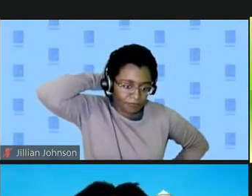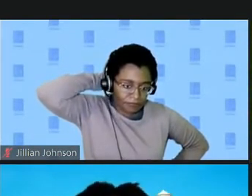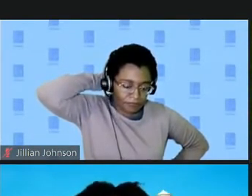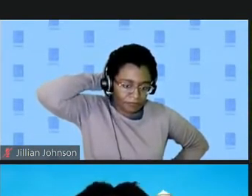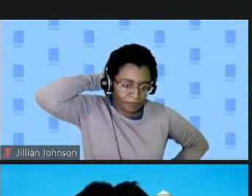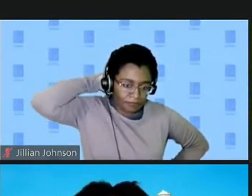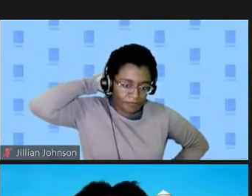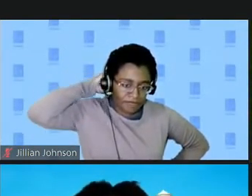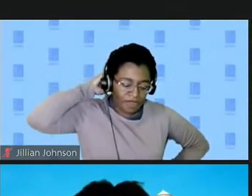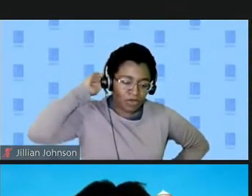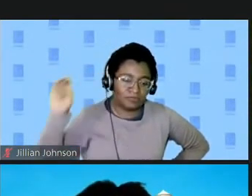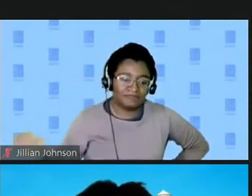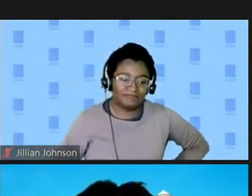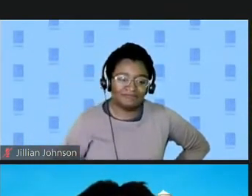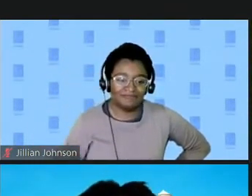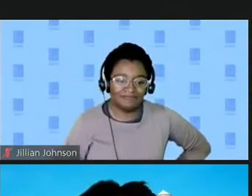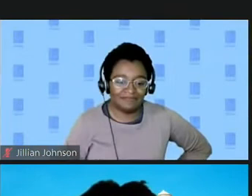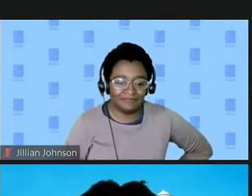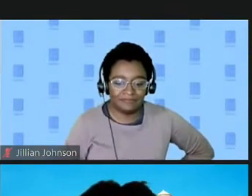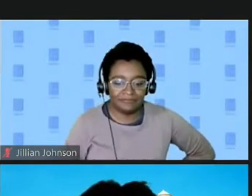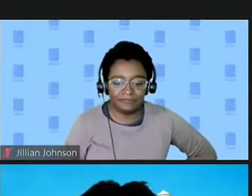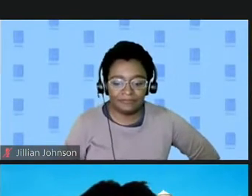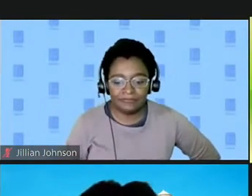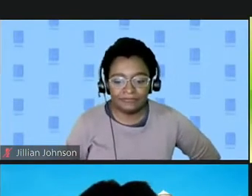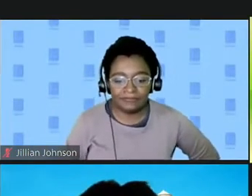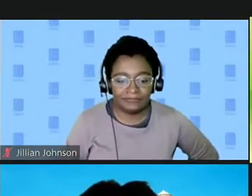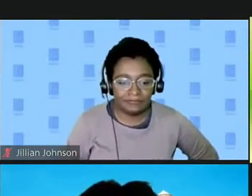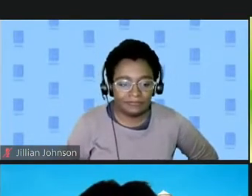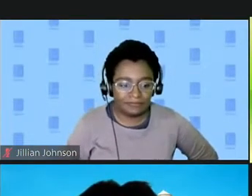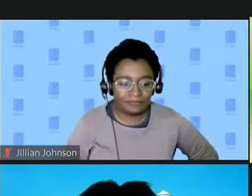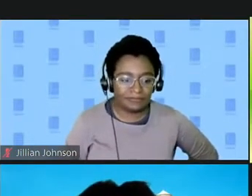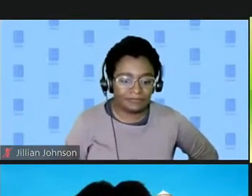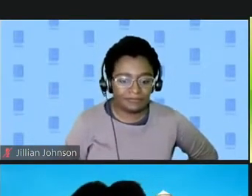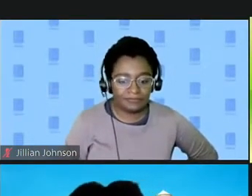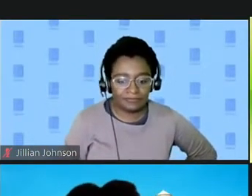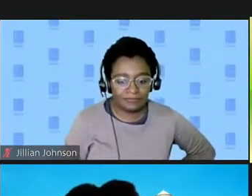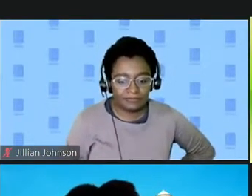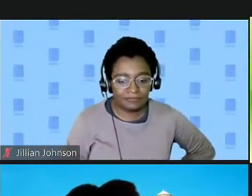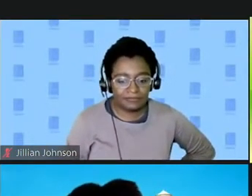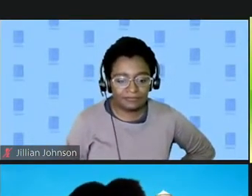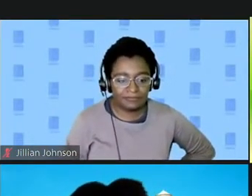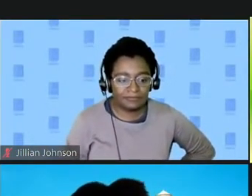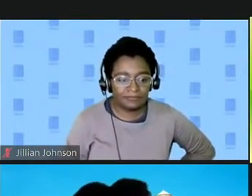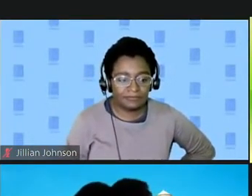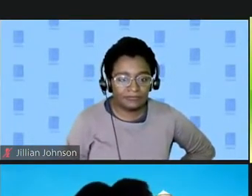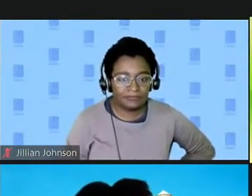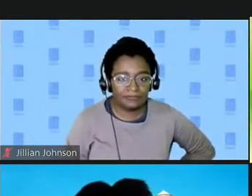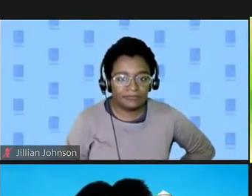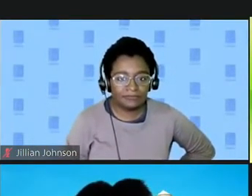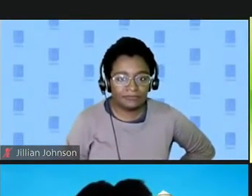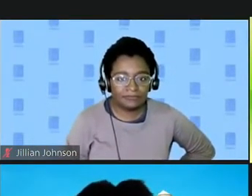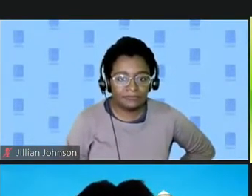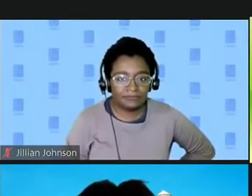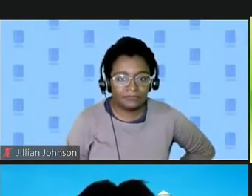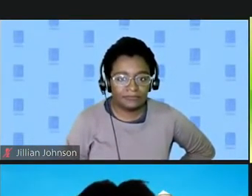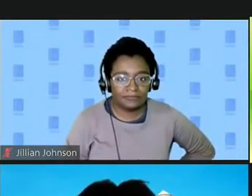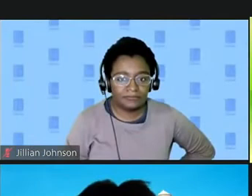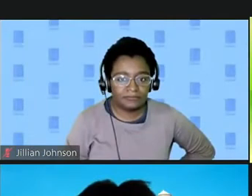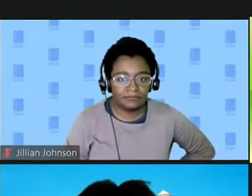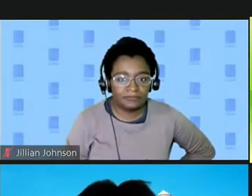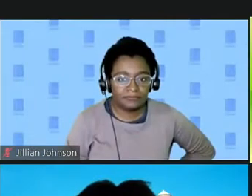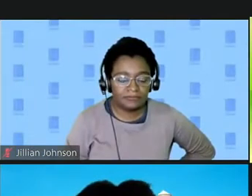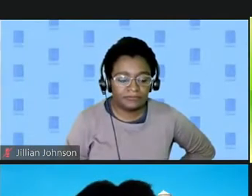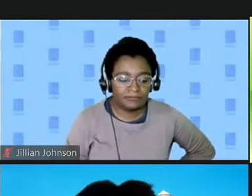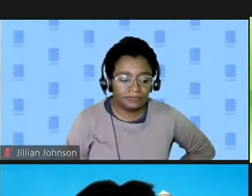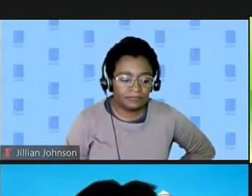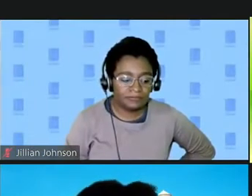Yeah. Okay. Okay. Who now is saying the sound is working. Okay, good. All right. Any questions or comments on